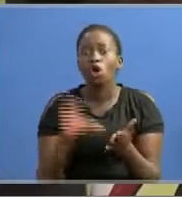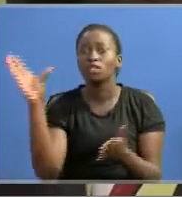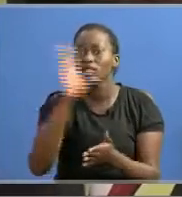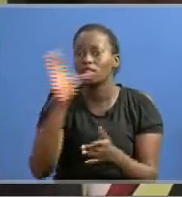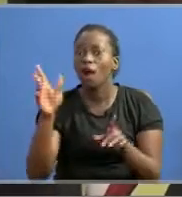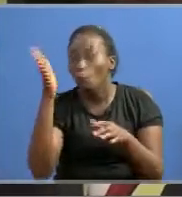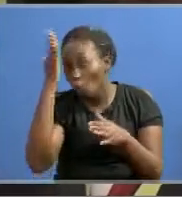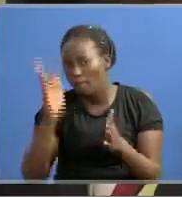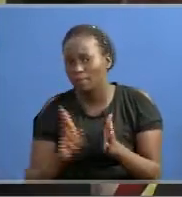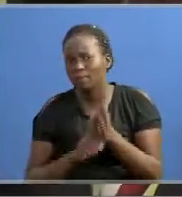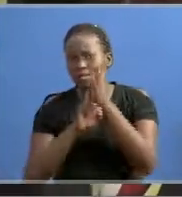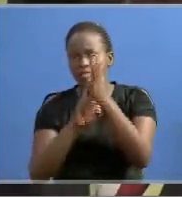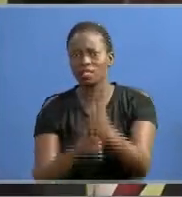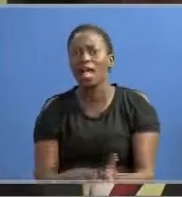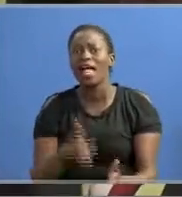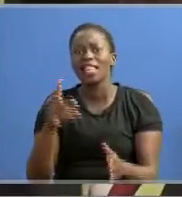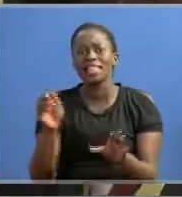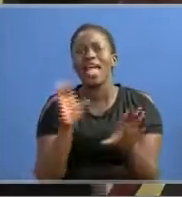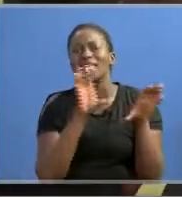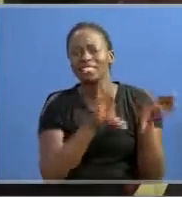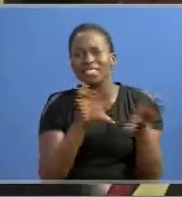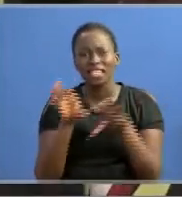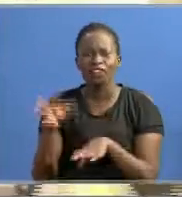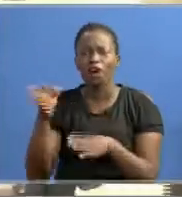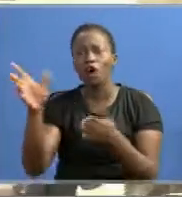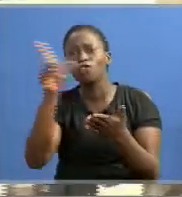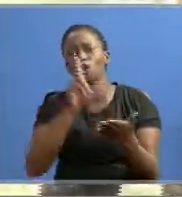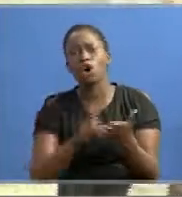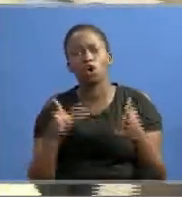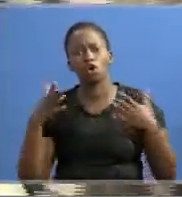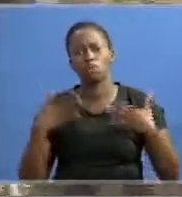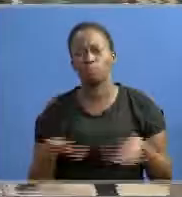we represent the grievances of the local people.